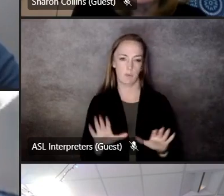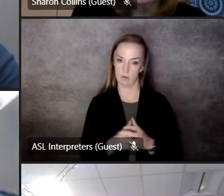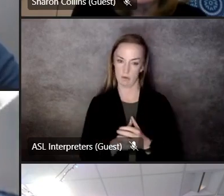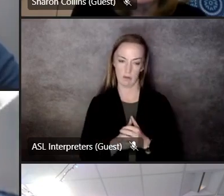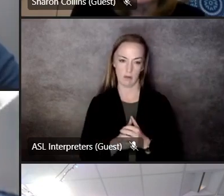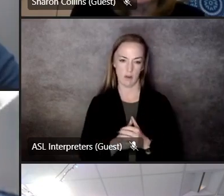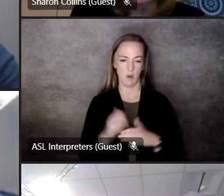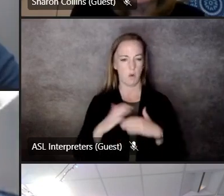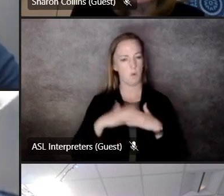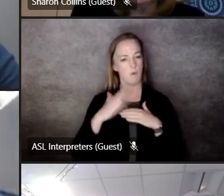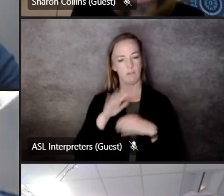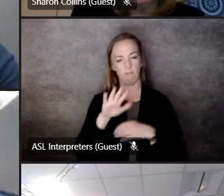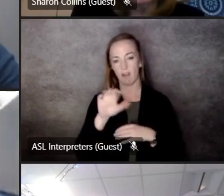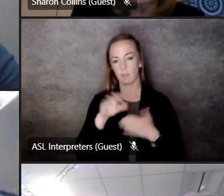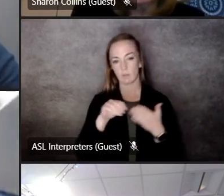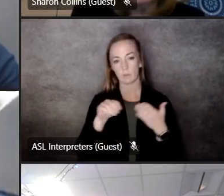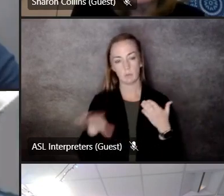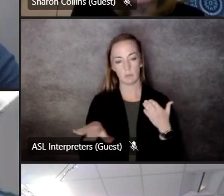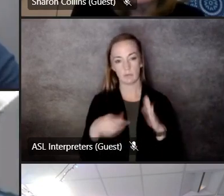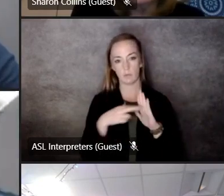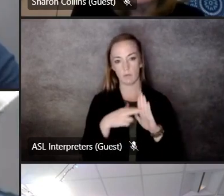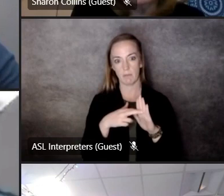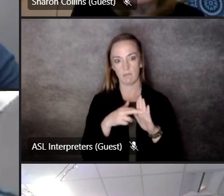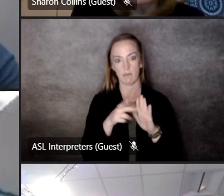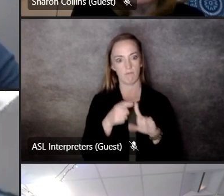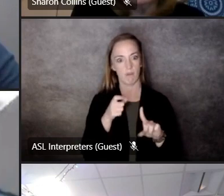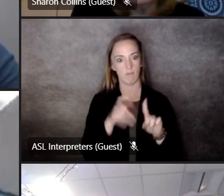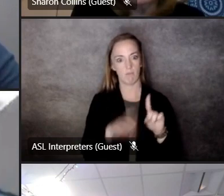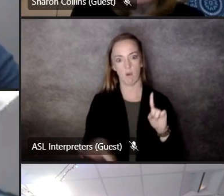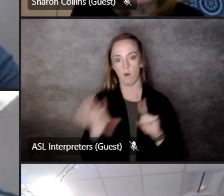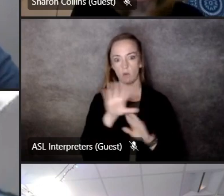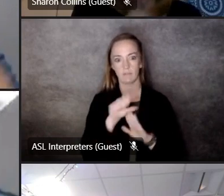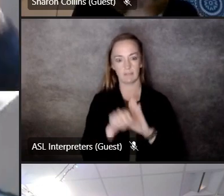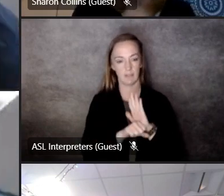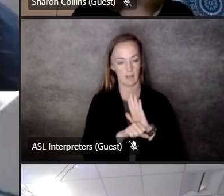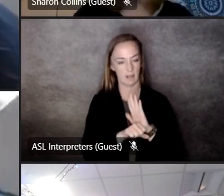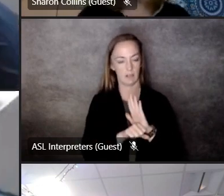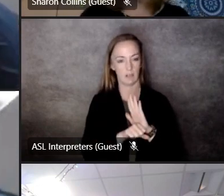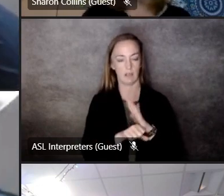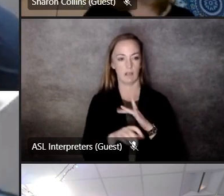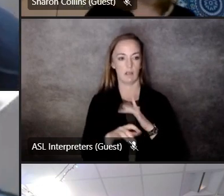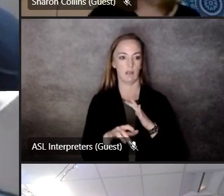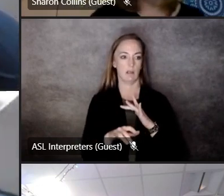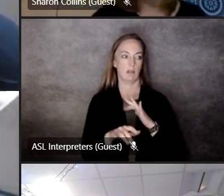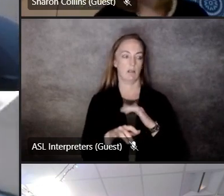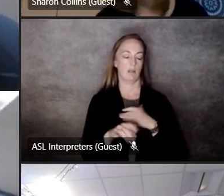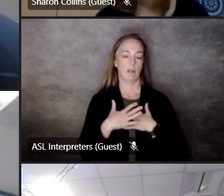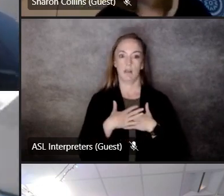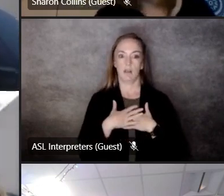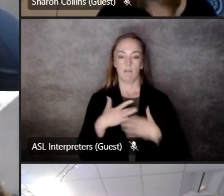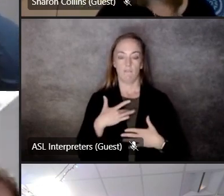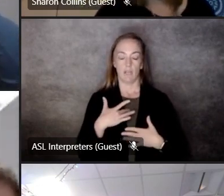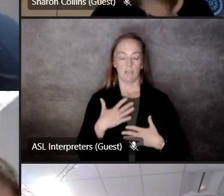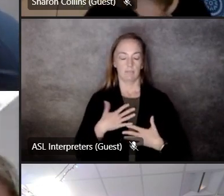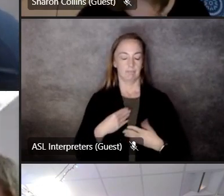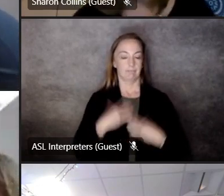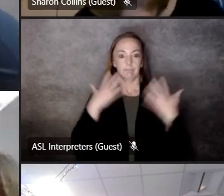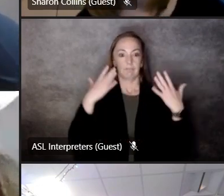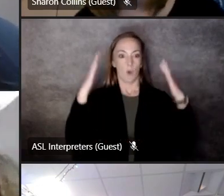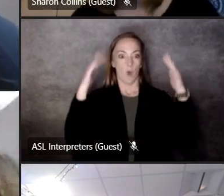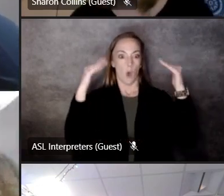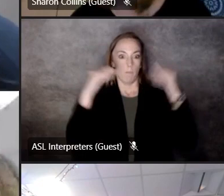500 students represented from across the state, it was like just a shot of hope, a shot of energy.